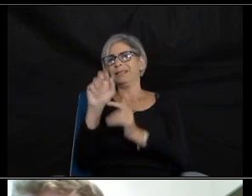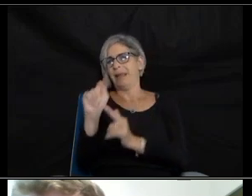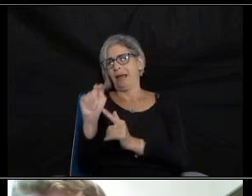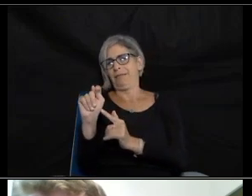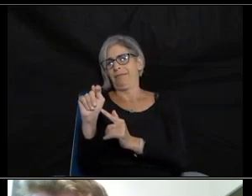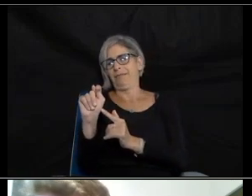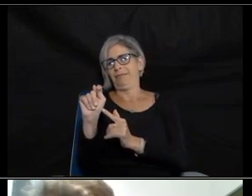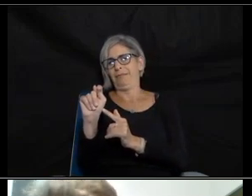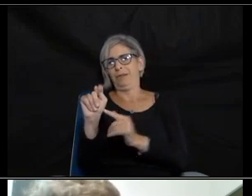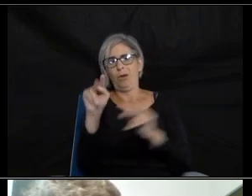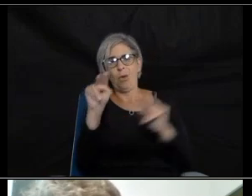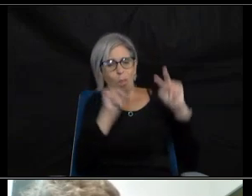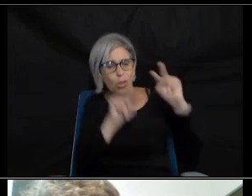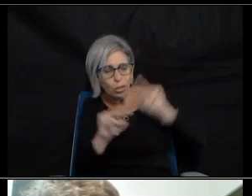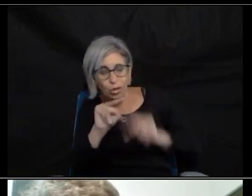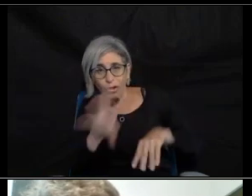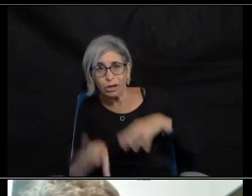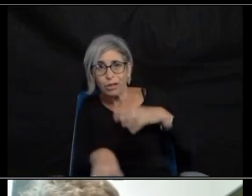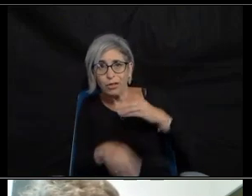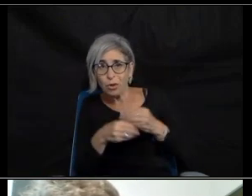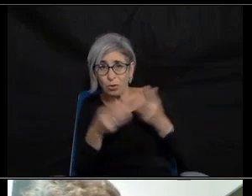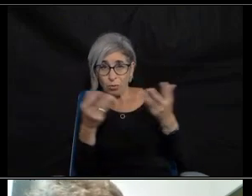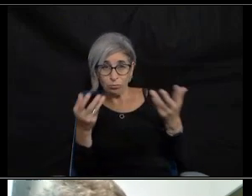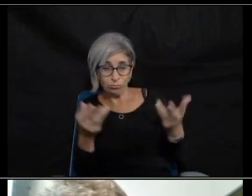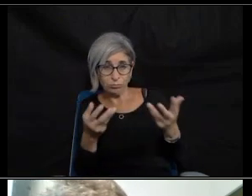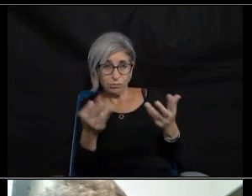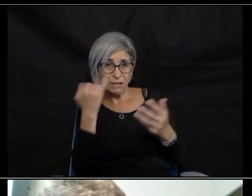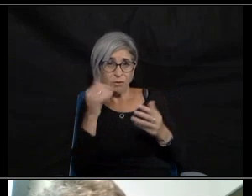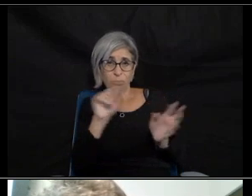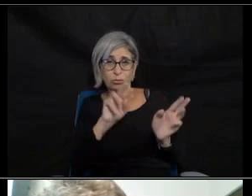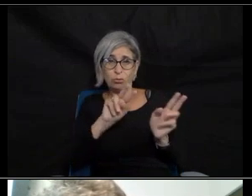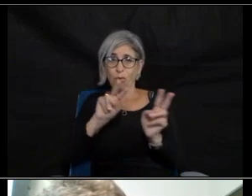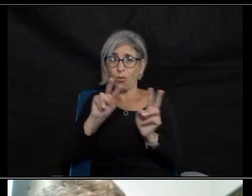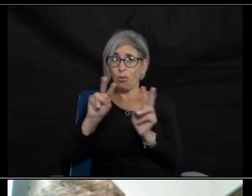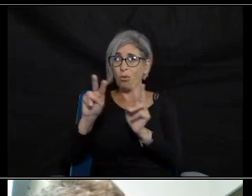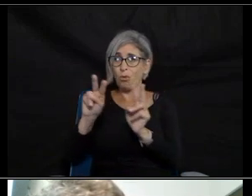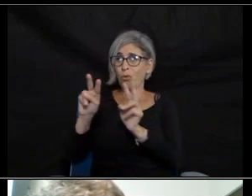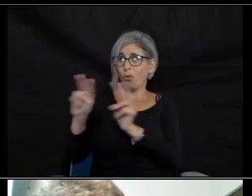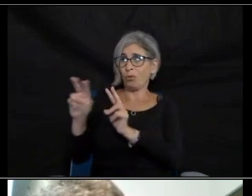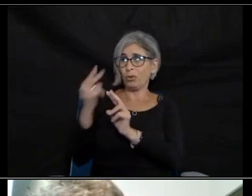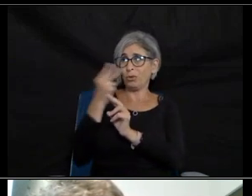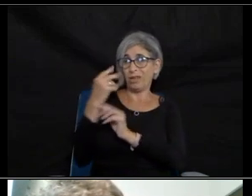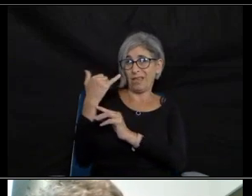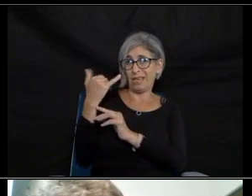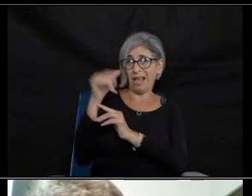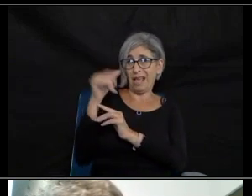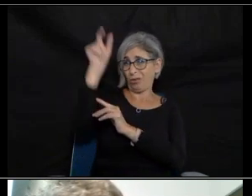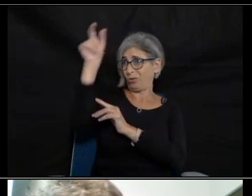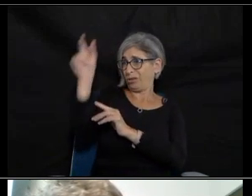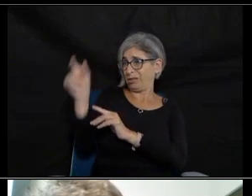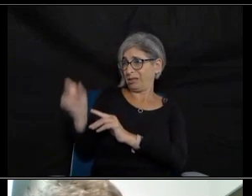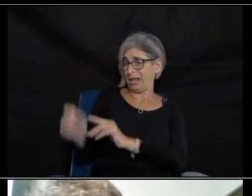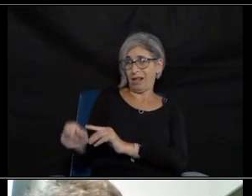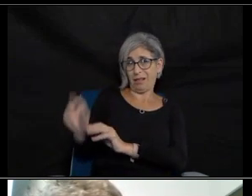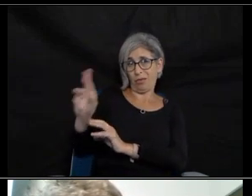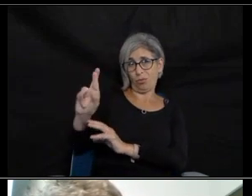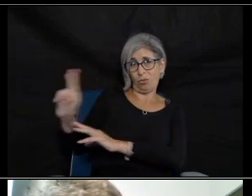so when you look at what that totals, if you could scroll over a little bit, John, so we see that yellow cell on the far